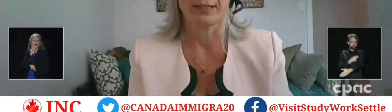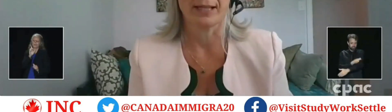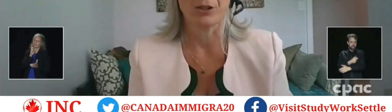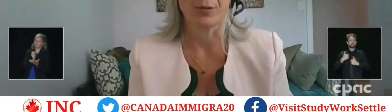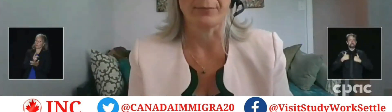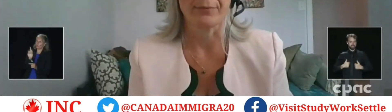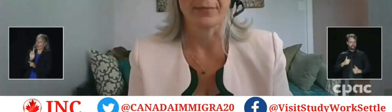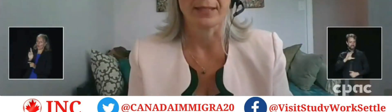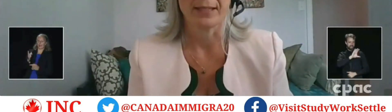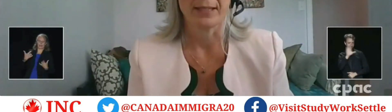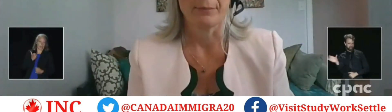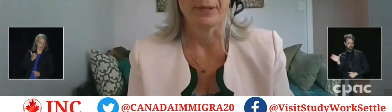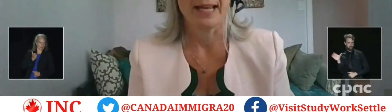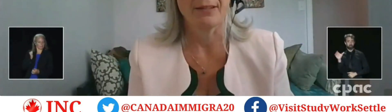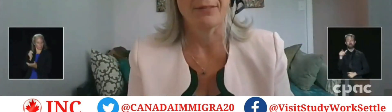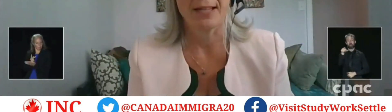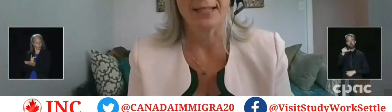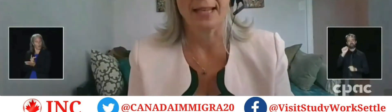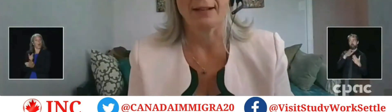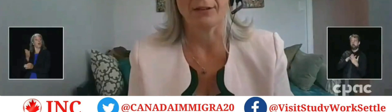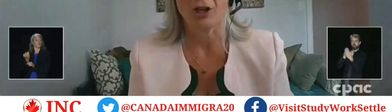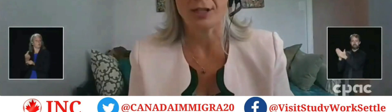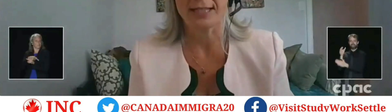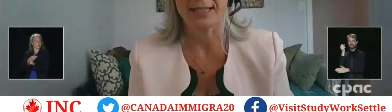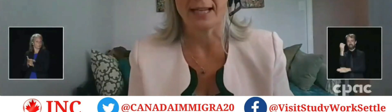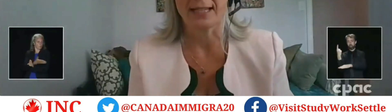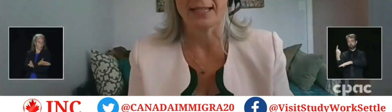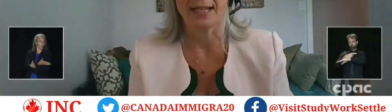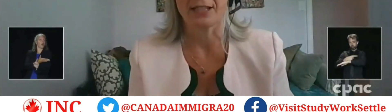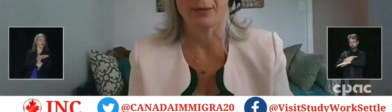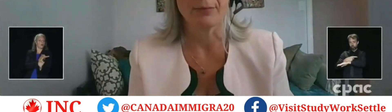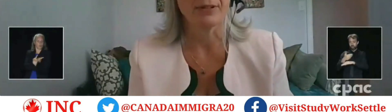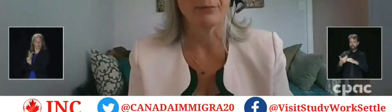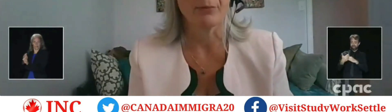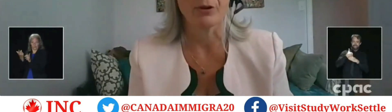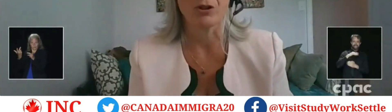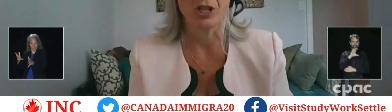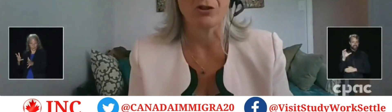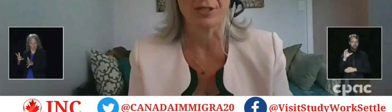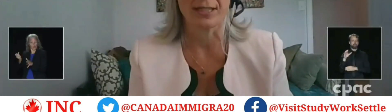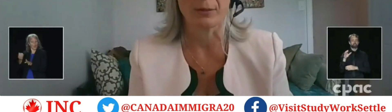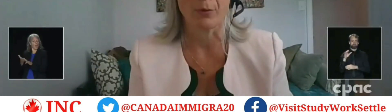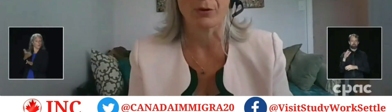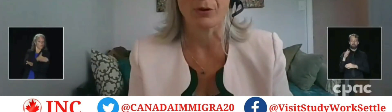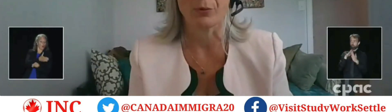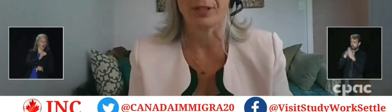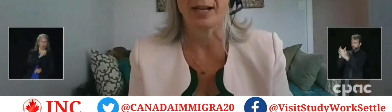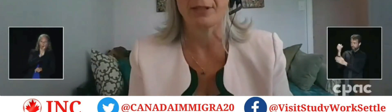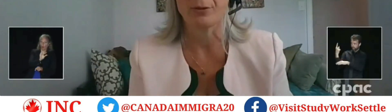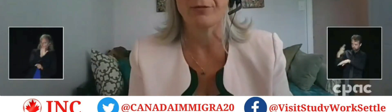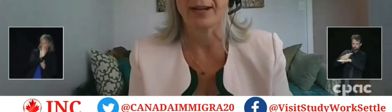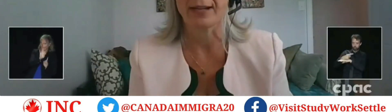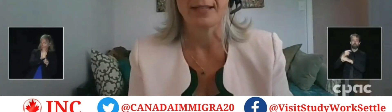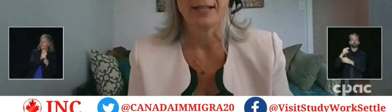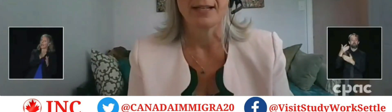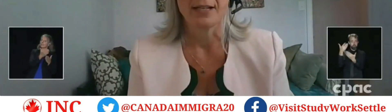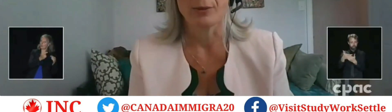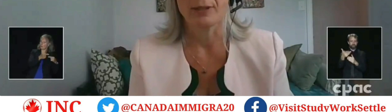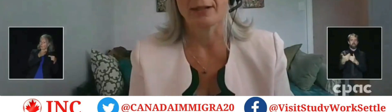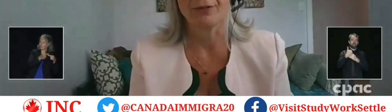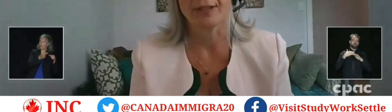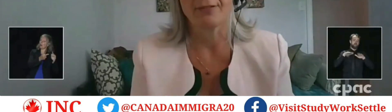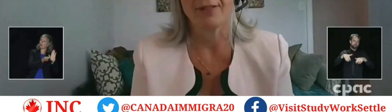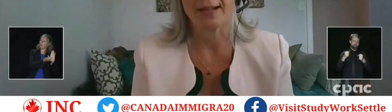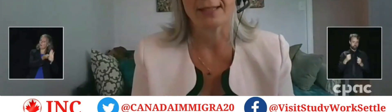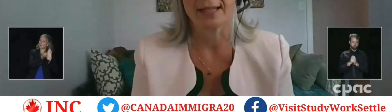to entering the country. But ahead of that date, on August 9th, a number of important changes at the border will come into effect